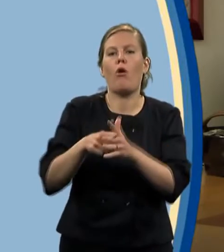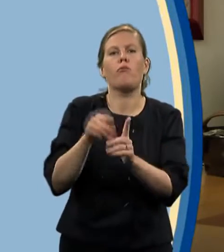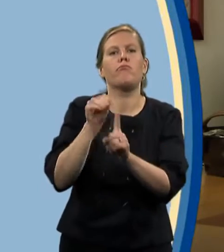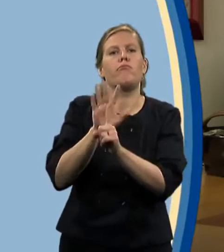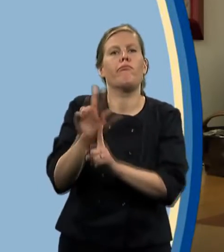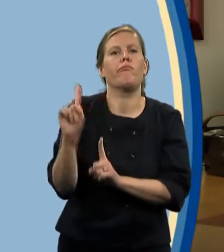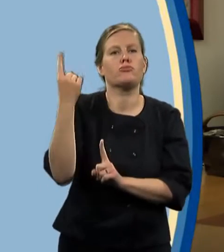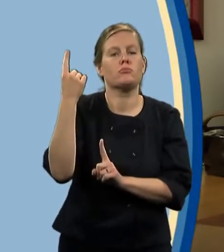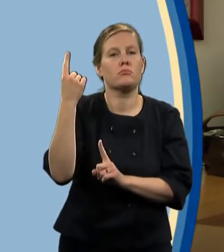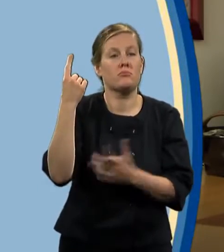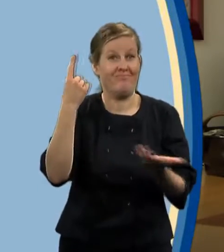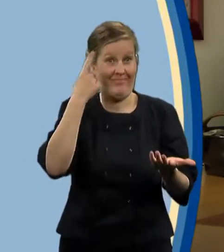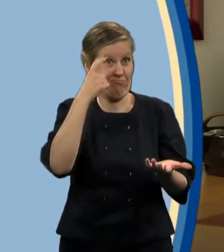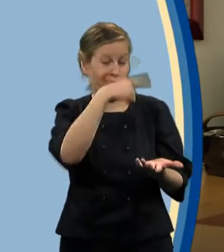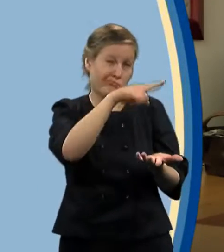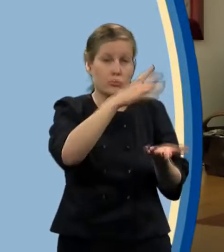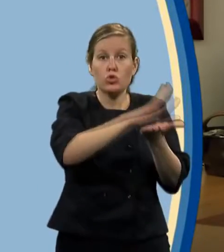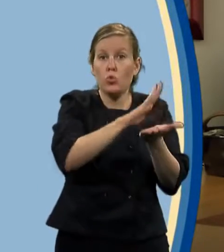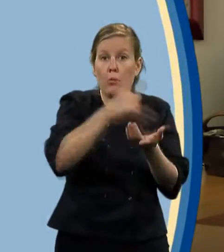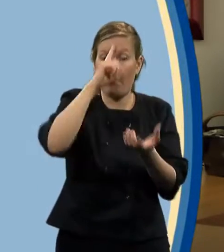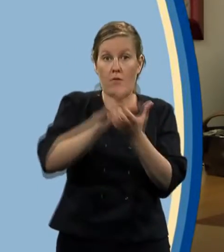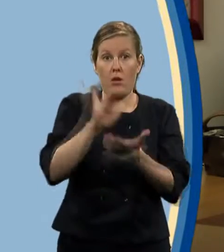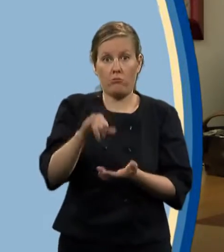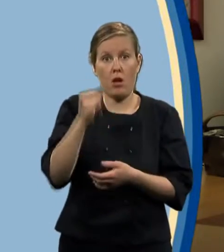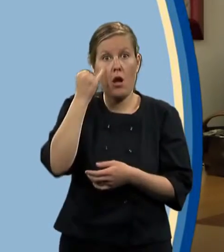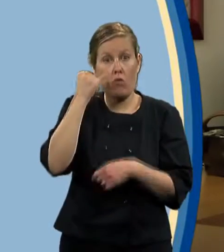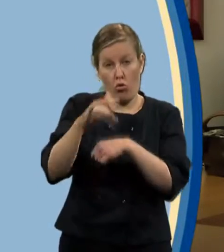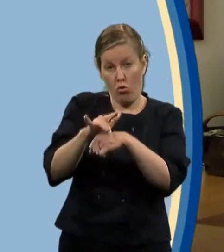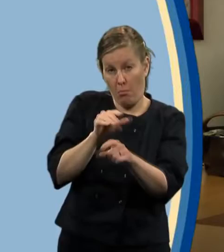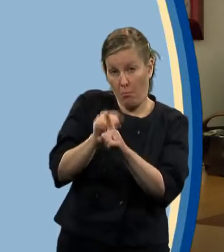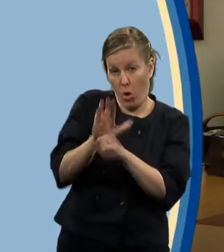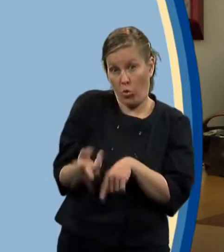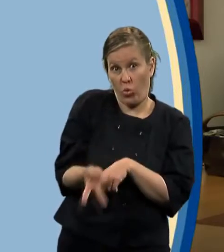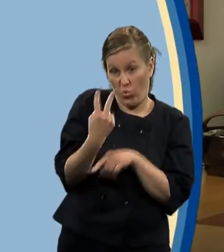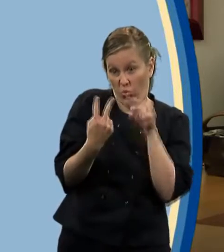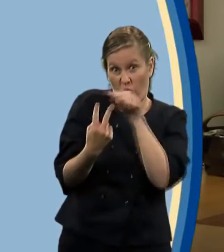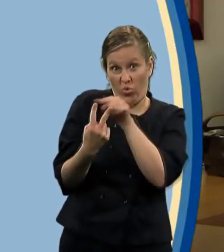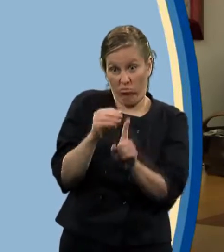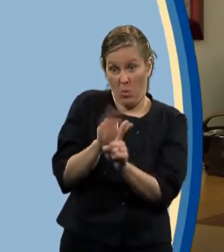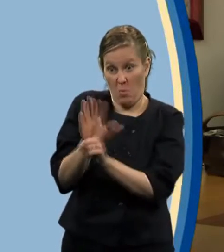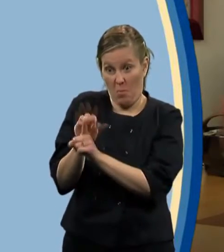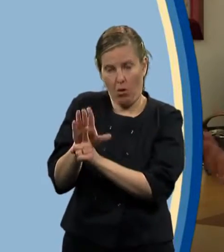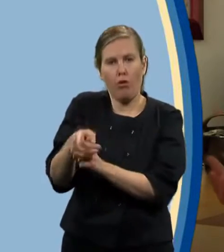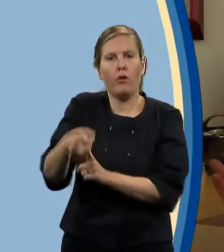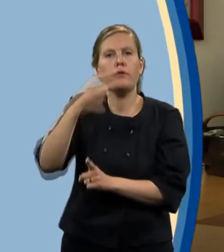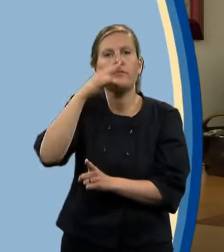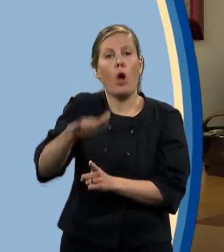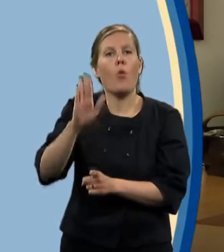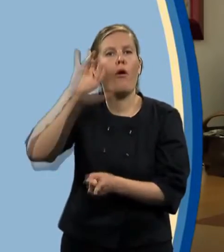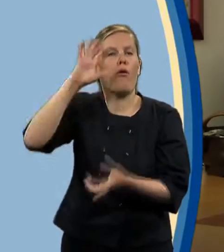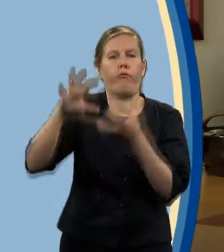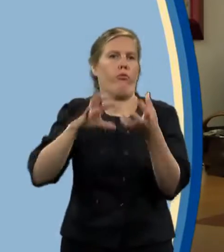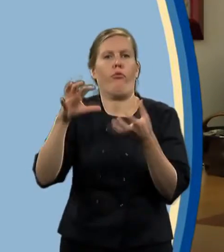our school systems. In fact, the way in which language introduction is in typical public